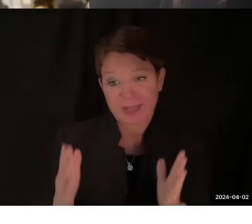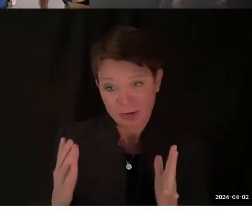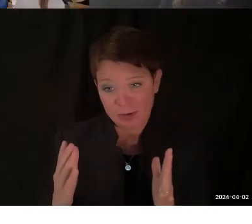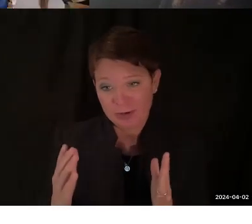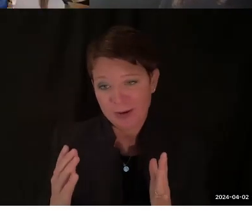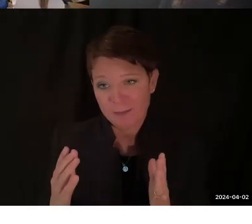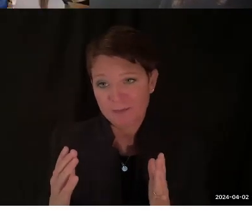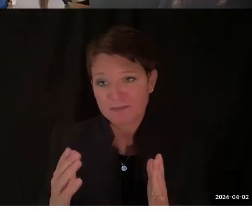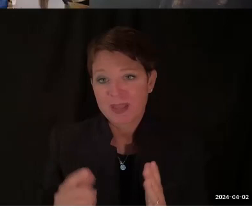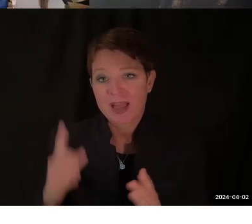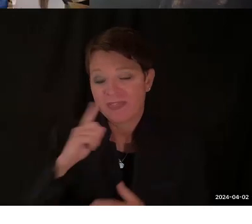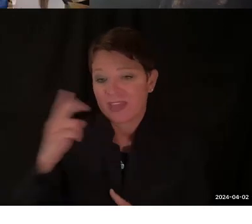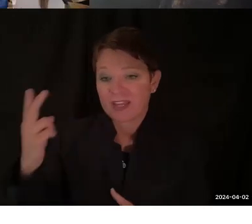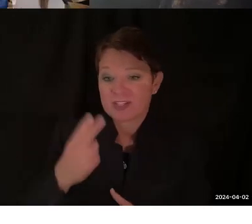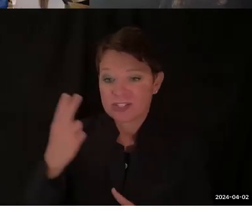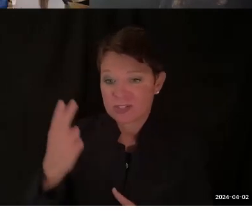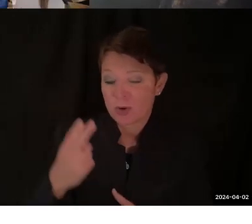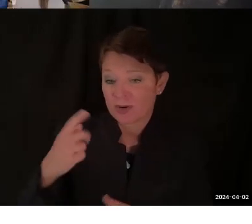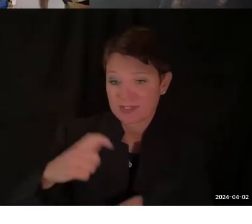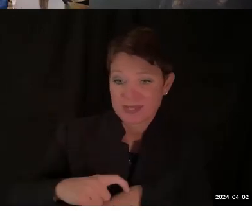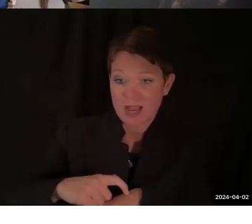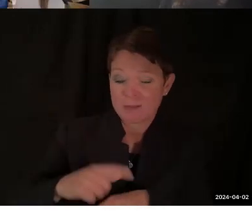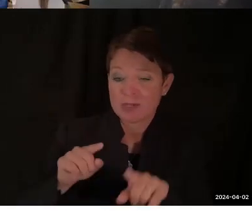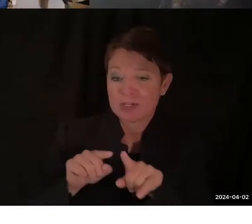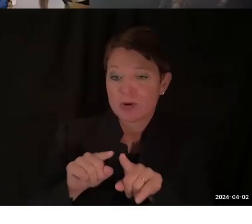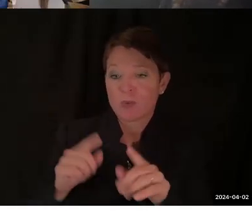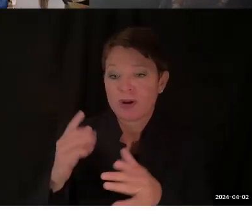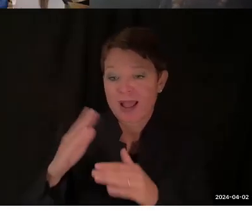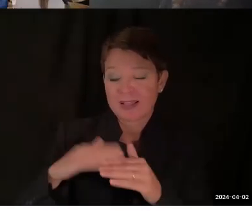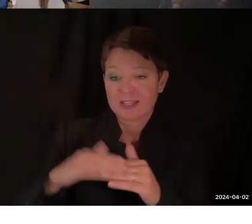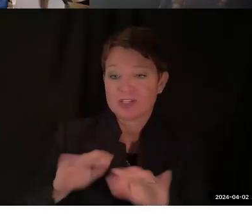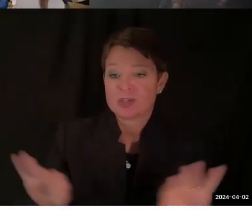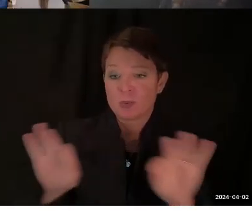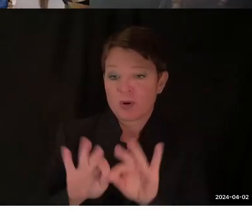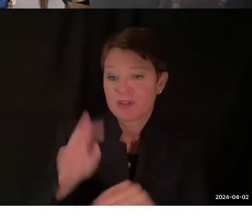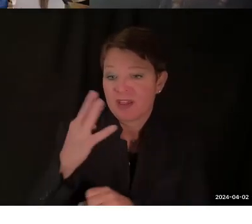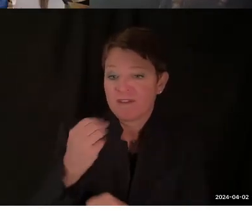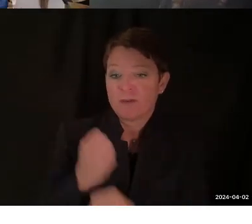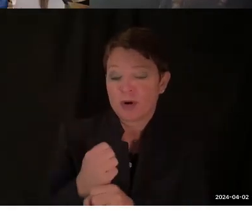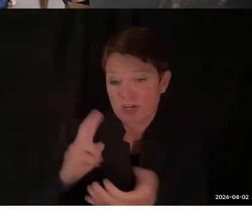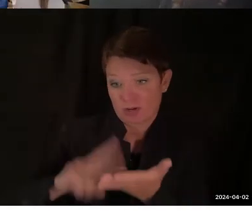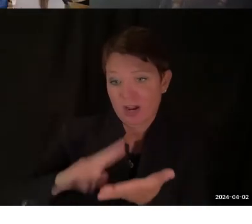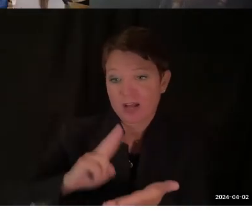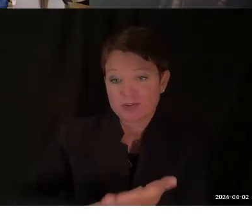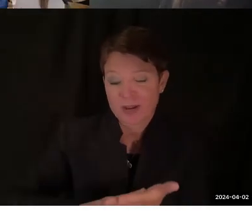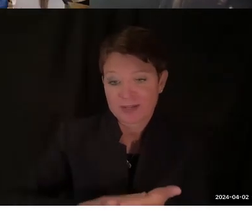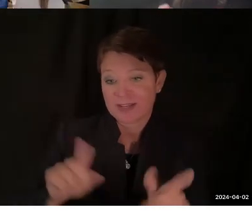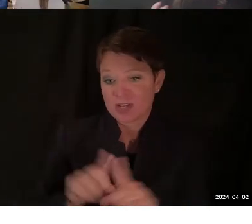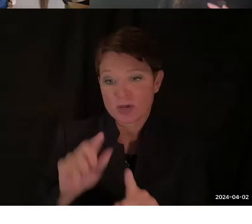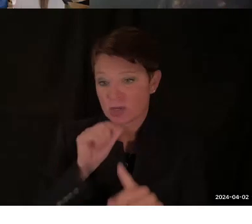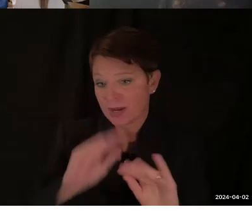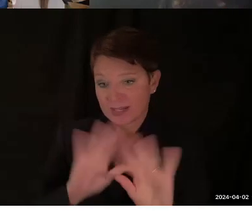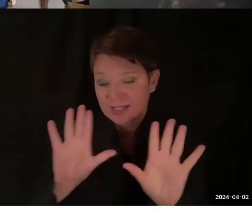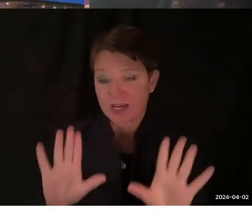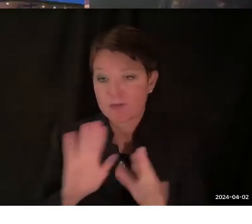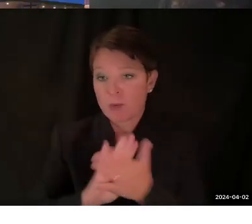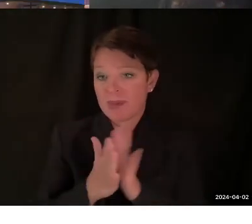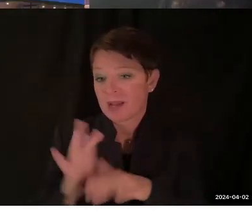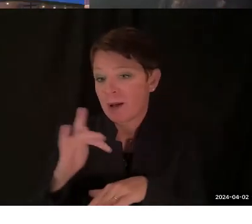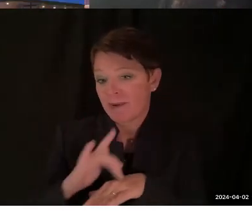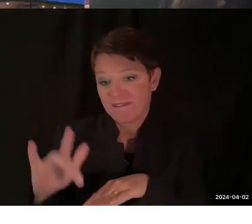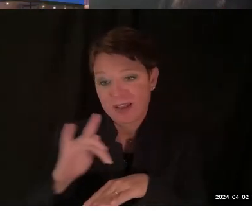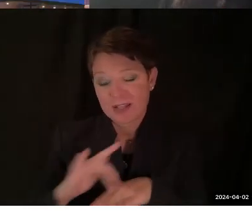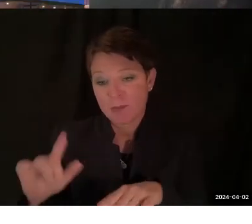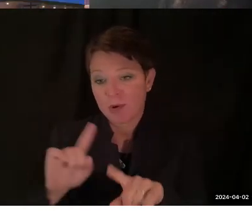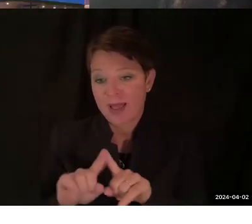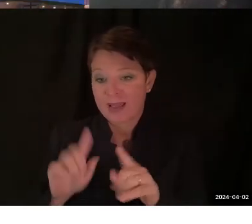And I think that the historic Chinatown is at least worthy of a 4-year contract. It's also unclear if that will all be available